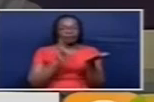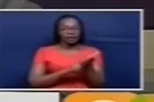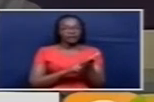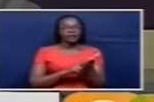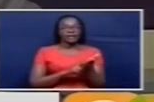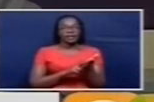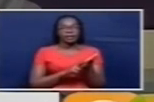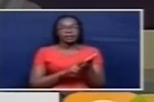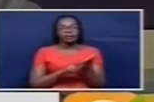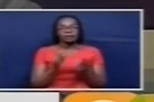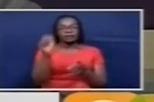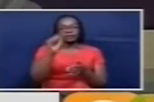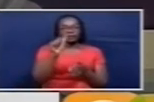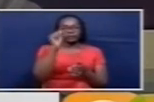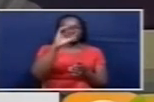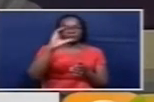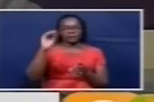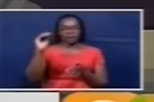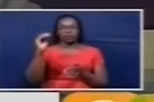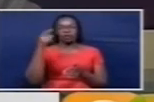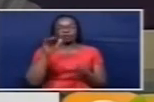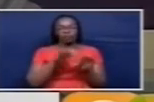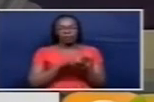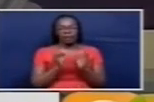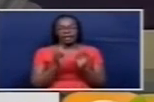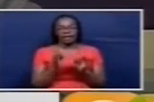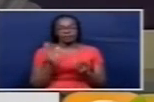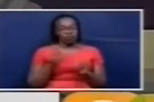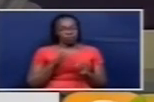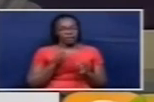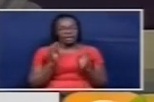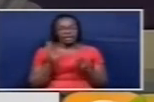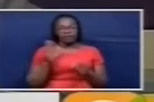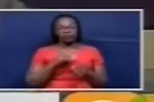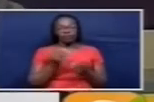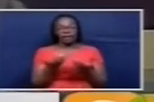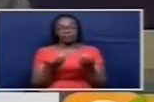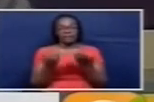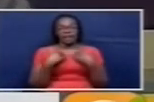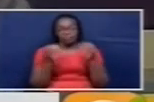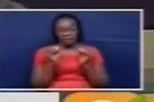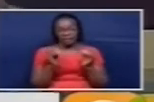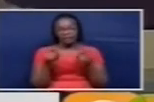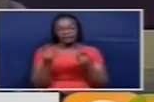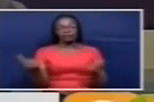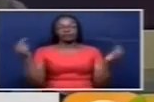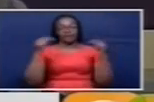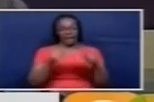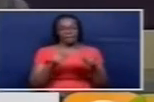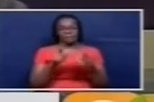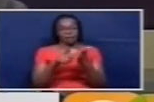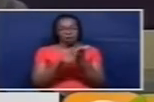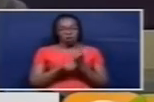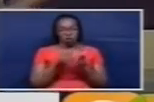register a circle for women, such that if there's any other woman who doesn't have business, they will come, they will be given a loan,